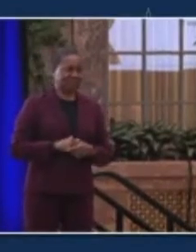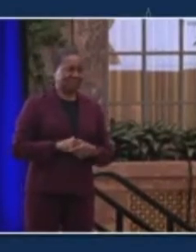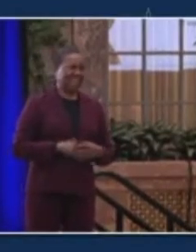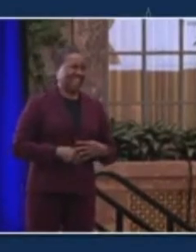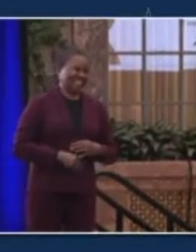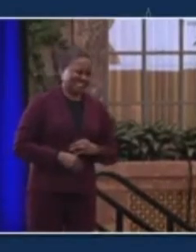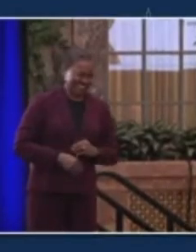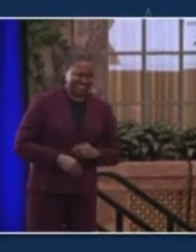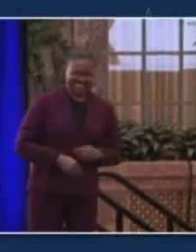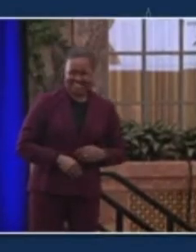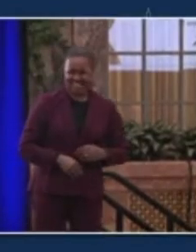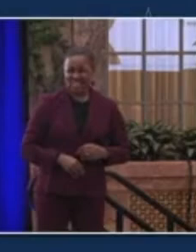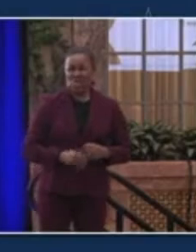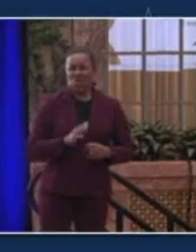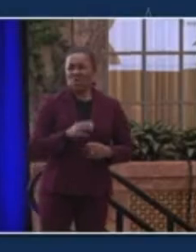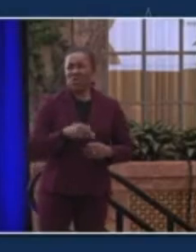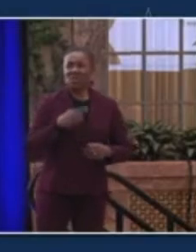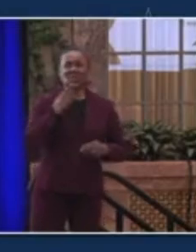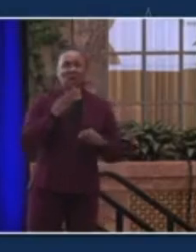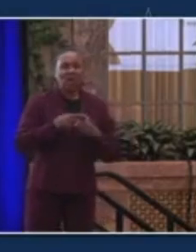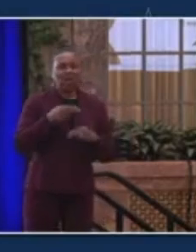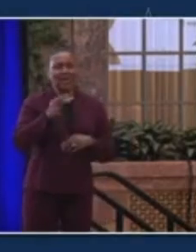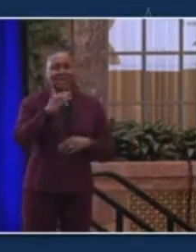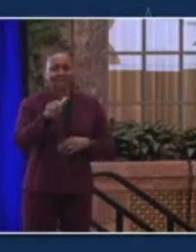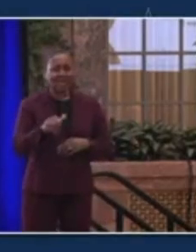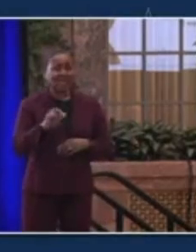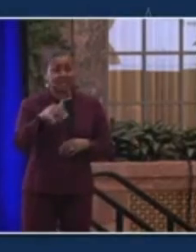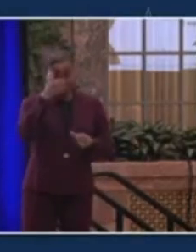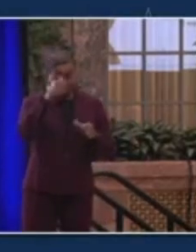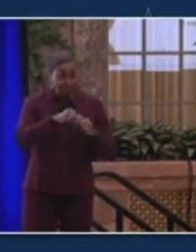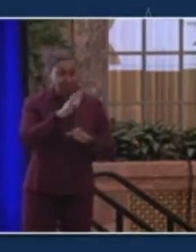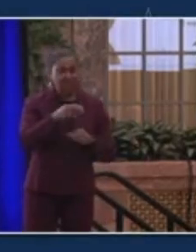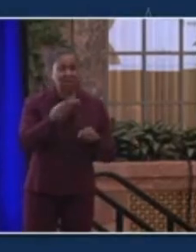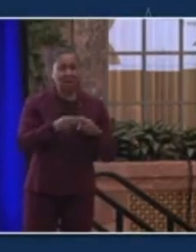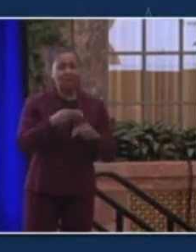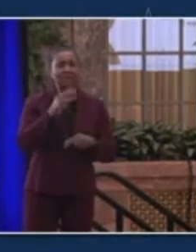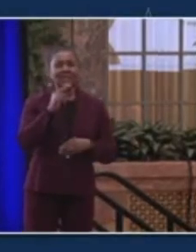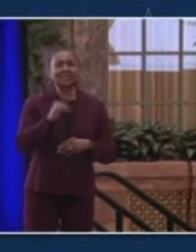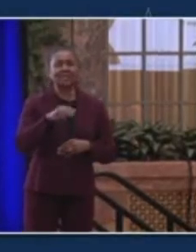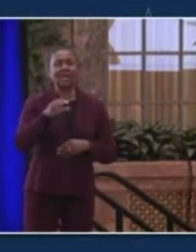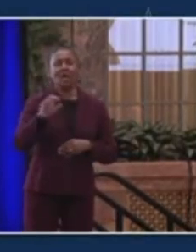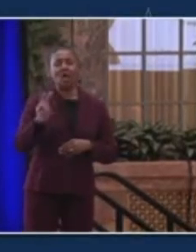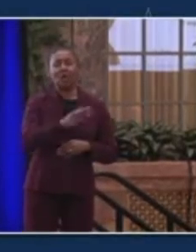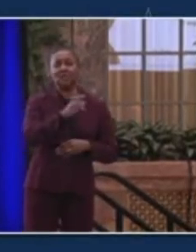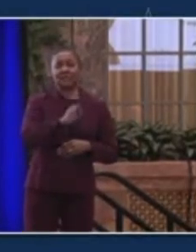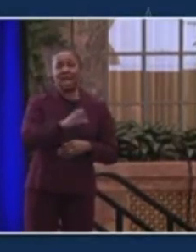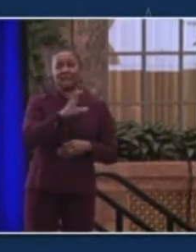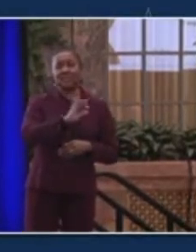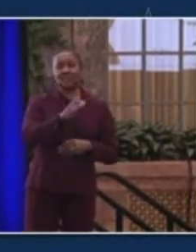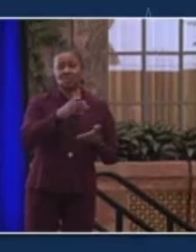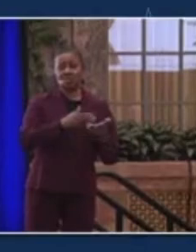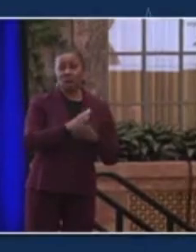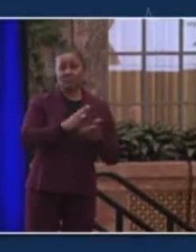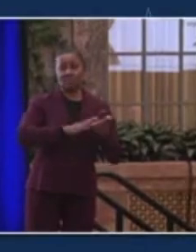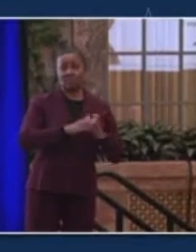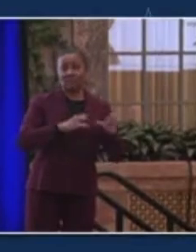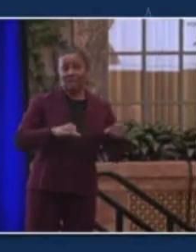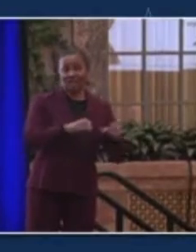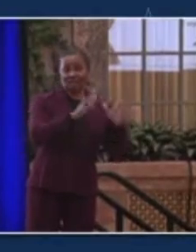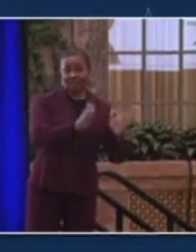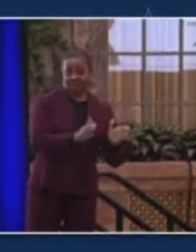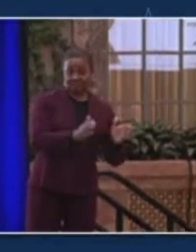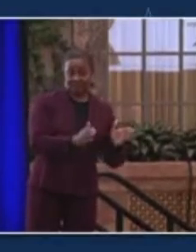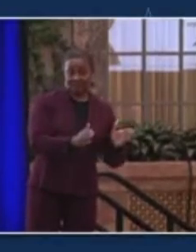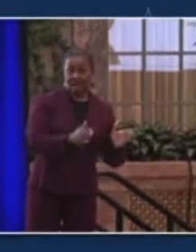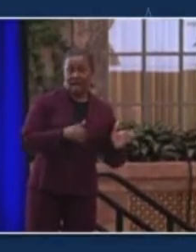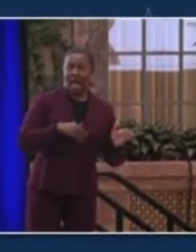We never called her Nancy, as those of you here will recall, West Side civil rights and community activist. I